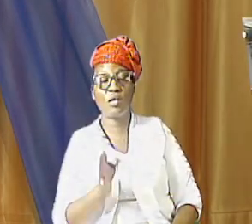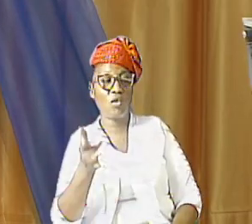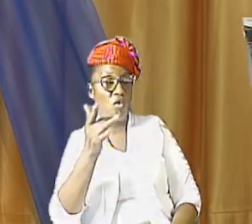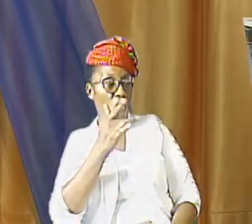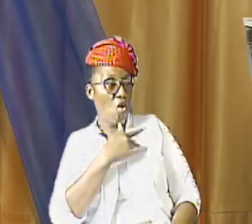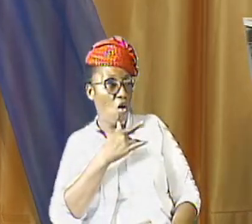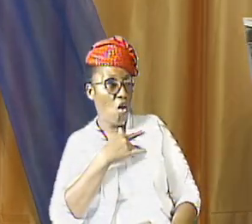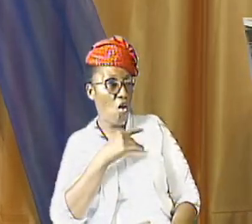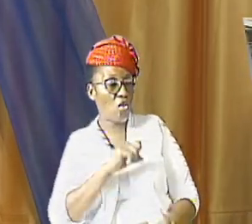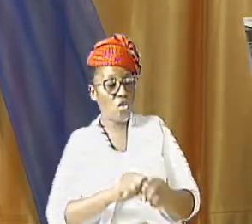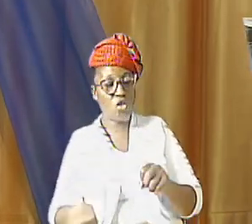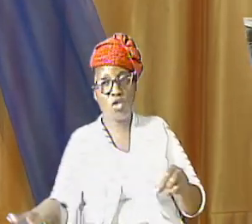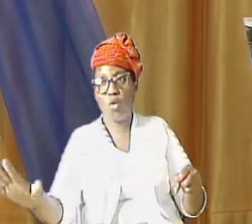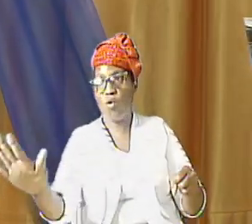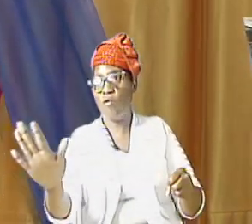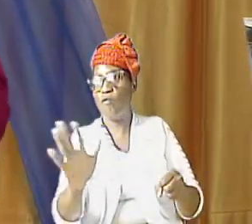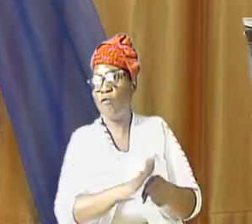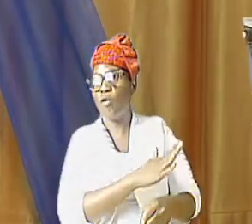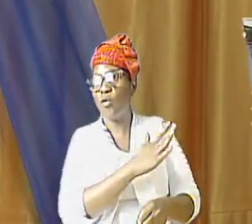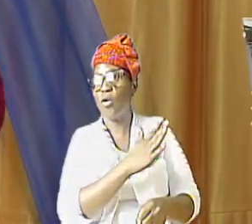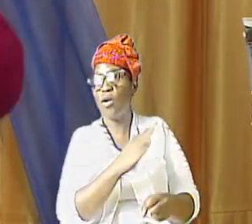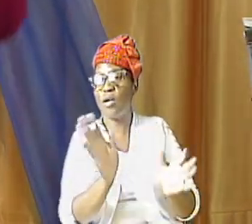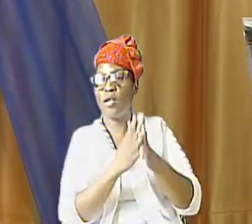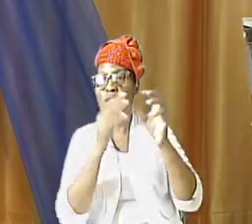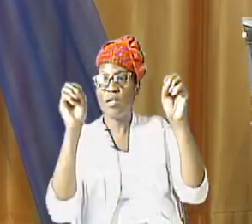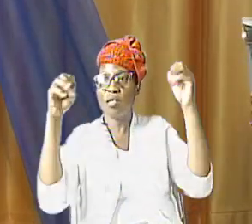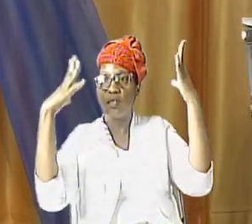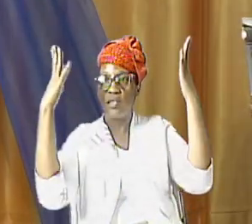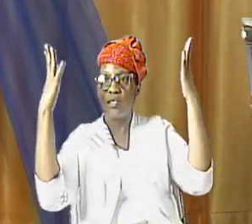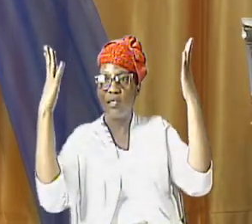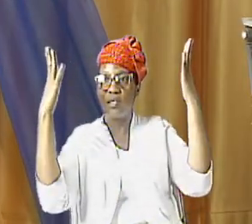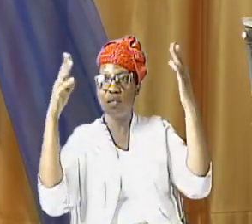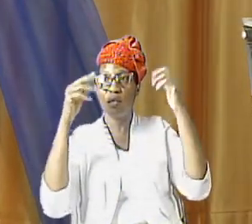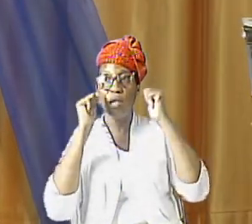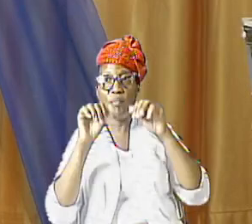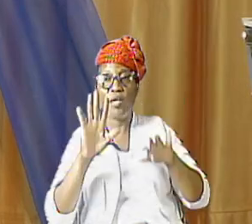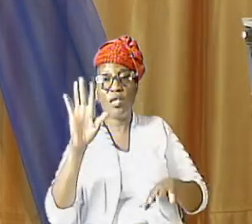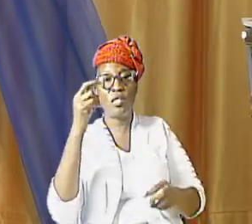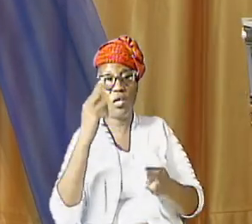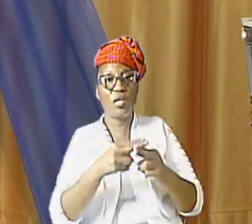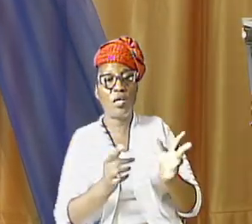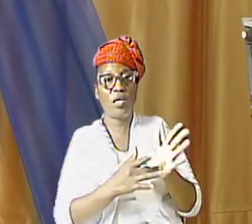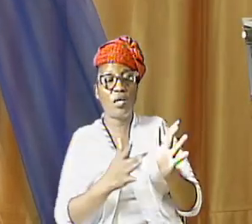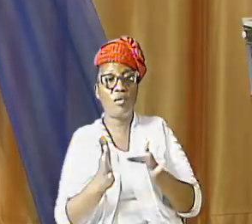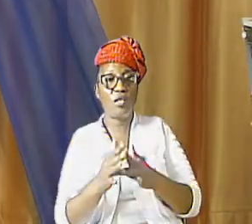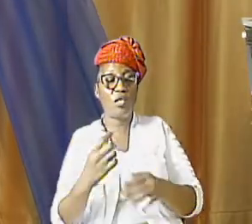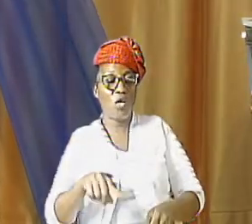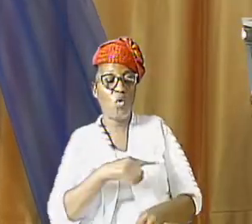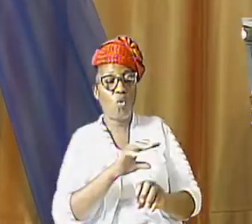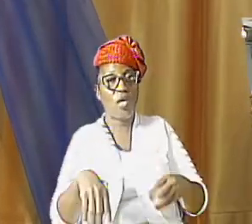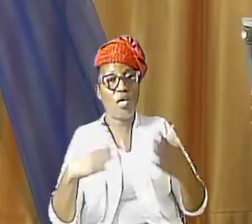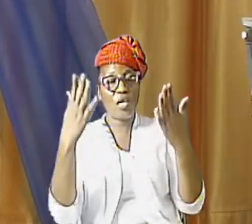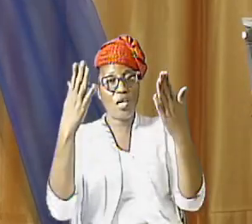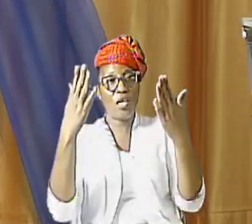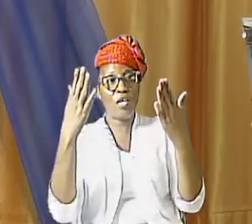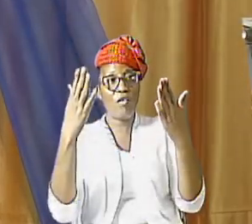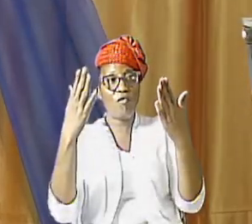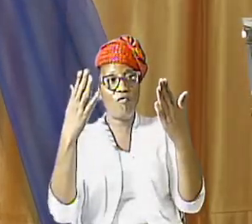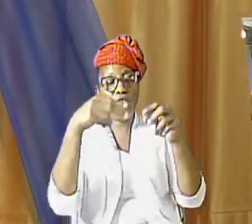heart is so full. Hallelujah. Bless your name, Lord. We give you